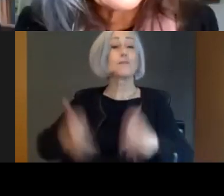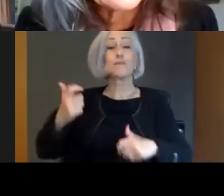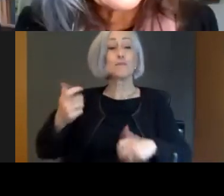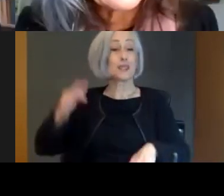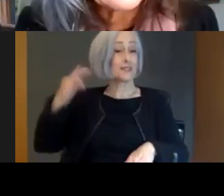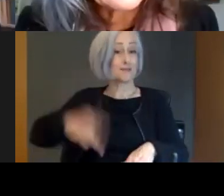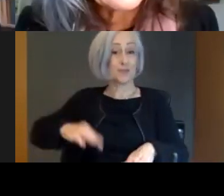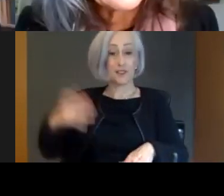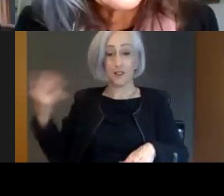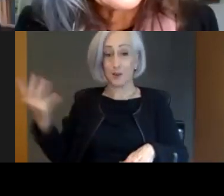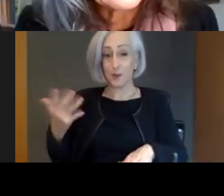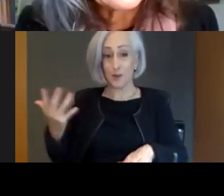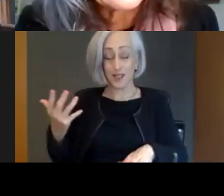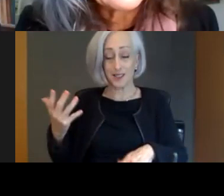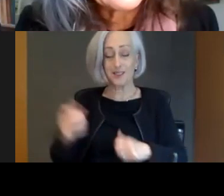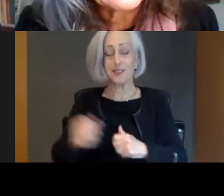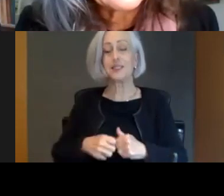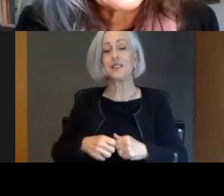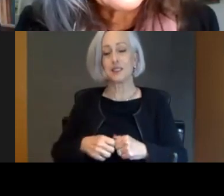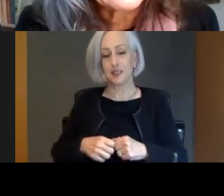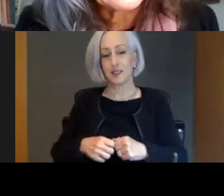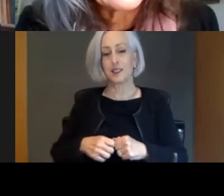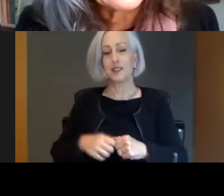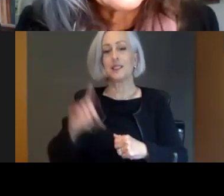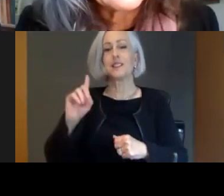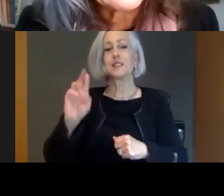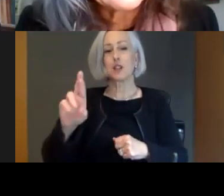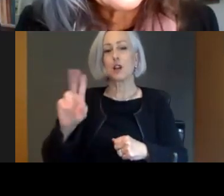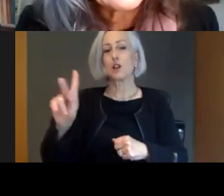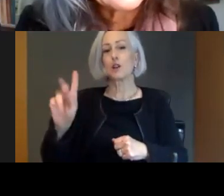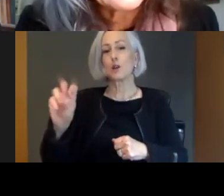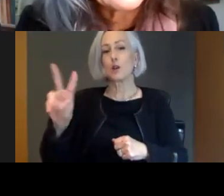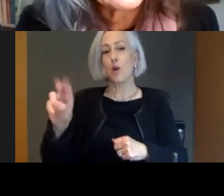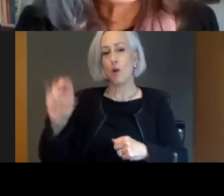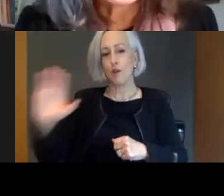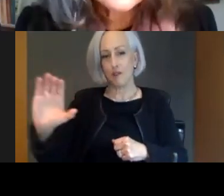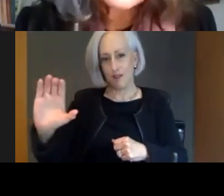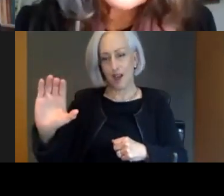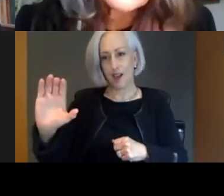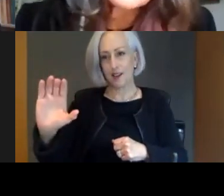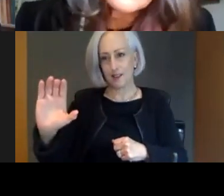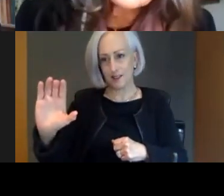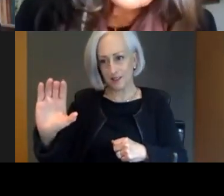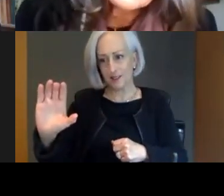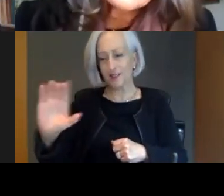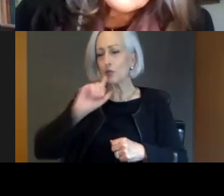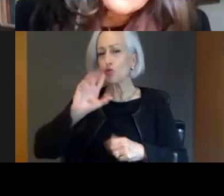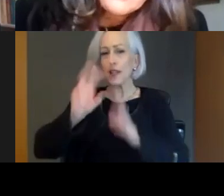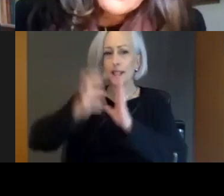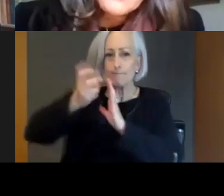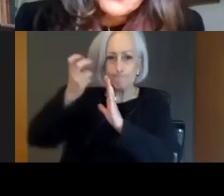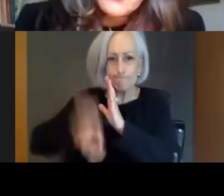Dr. Kovac is the fact that he leaves his comfort zone and immerses himself in our